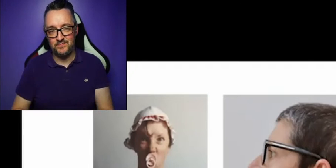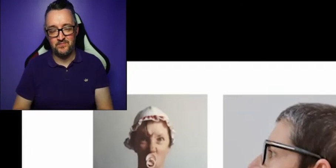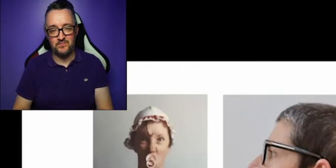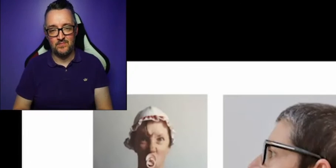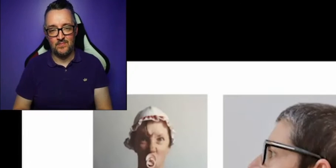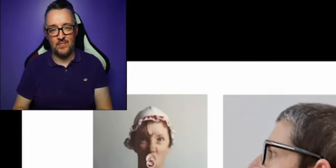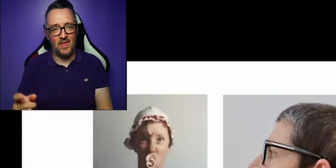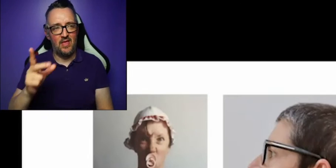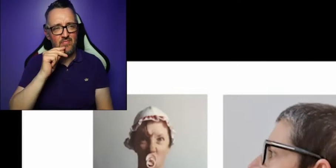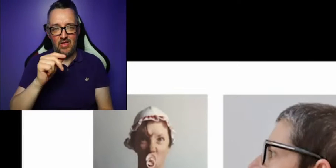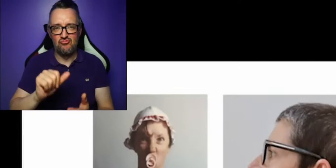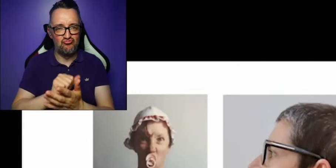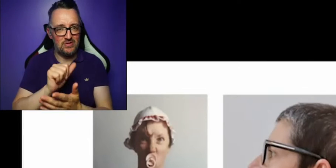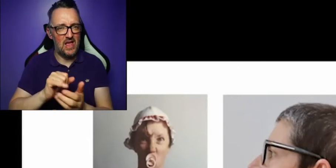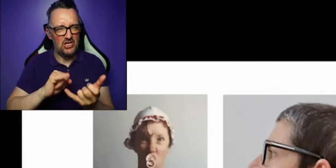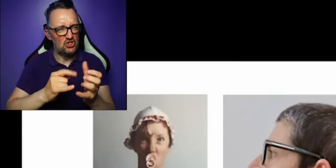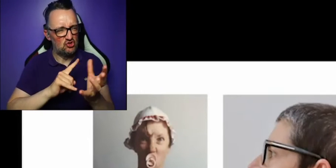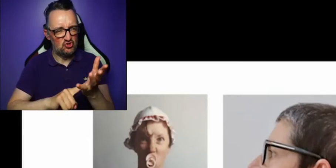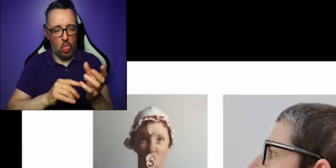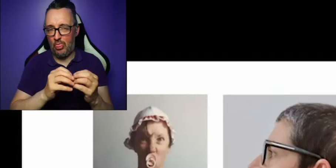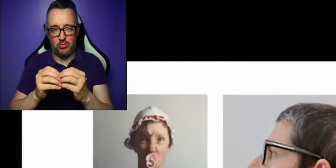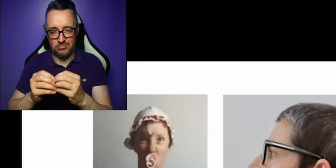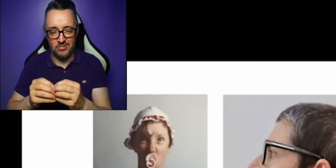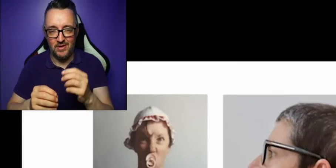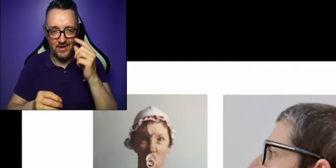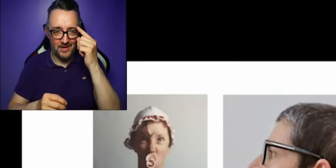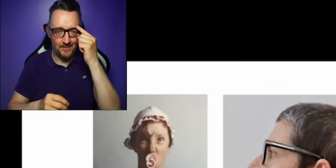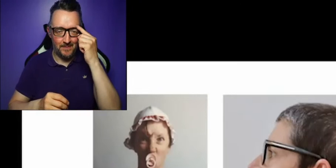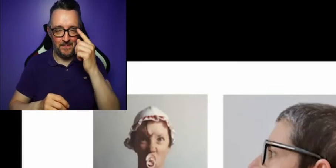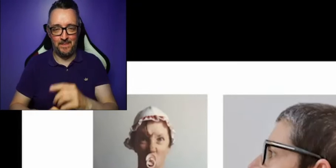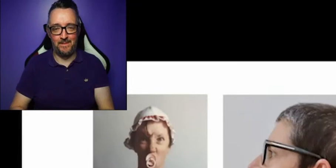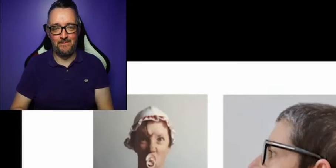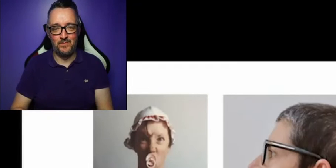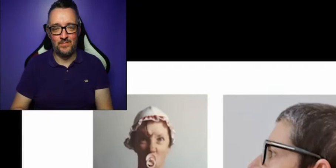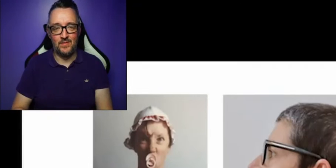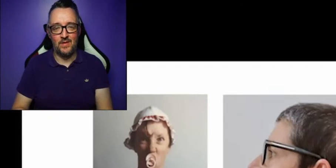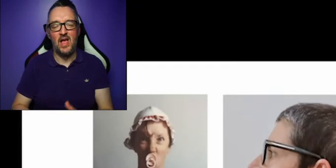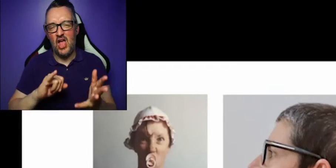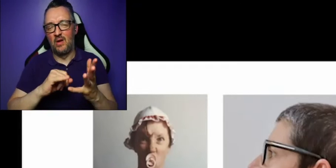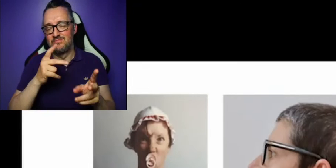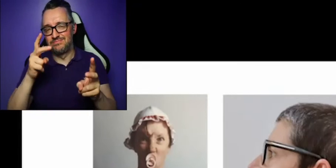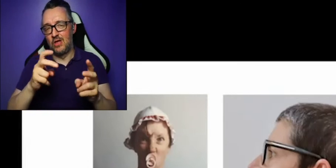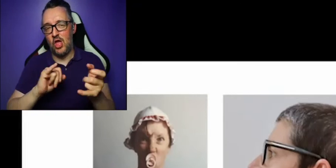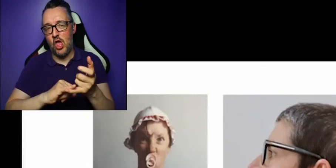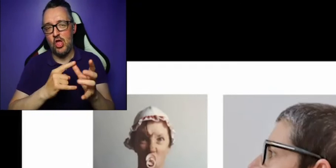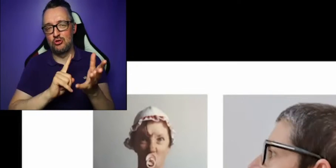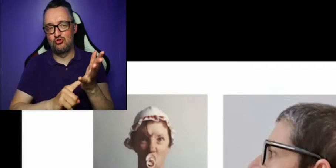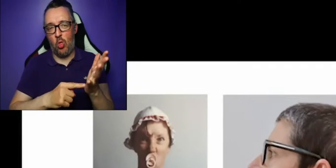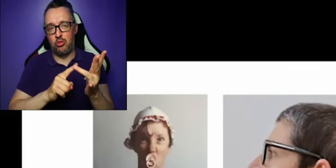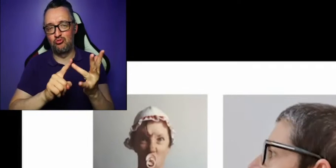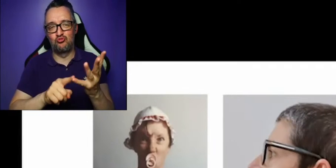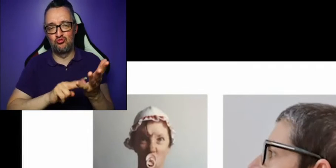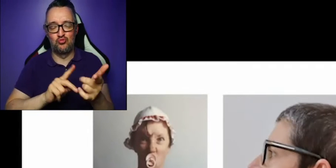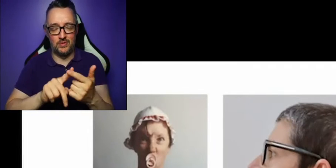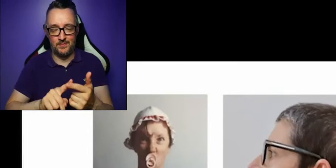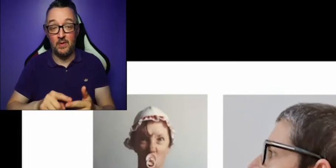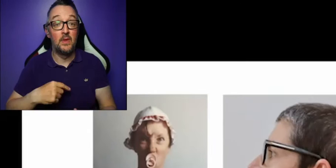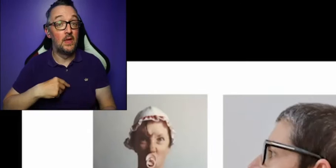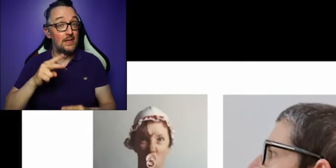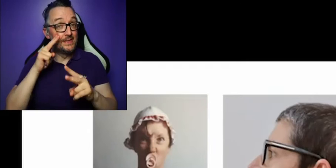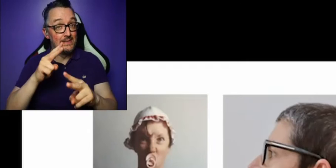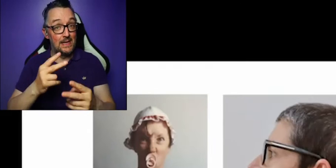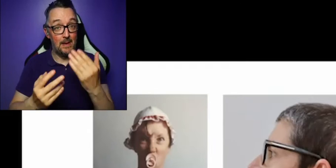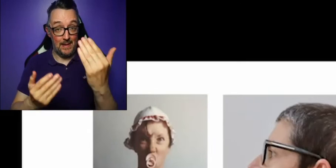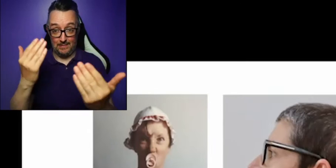it. Whether it's right or not. Well, I think we'll call it that. So I saw